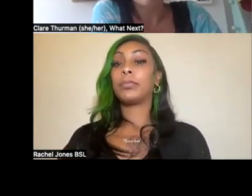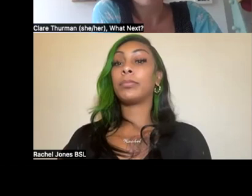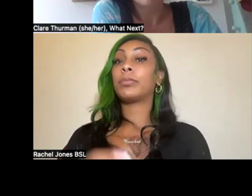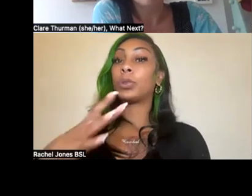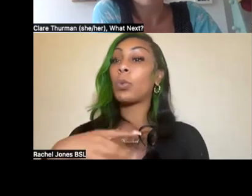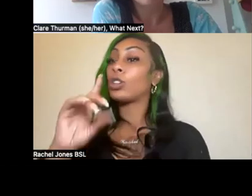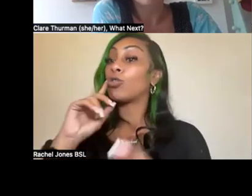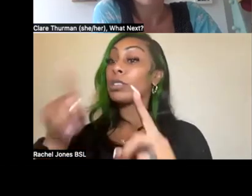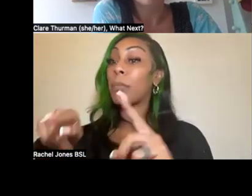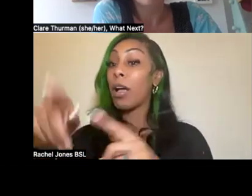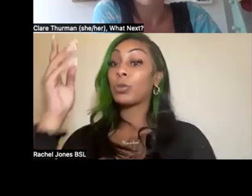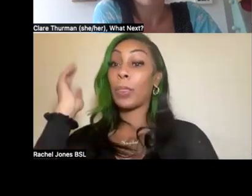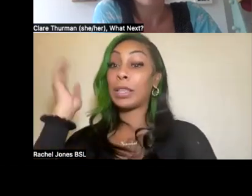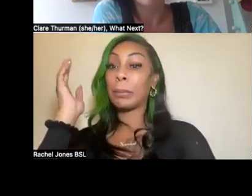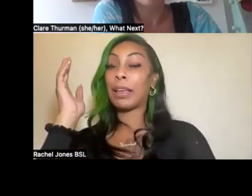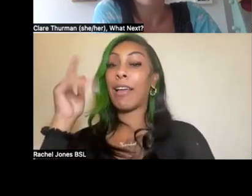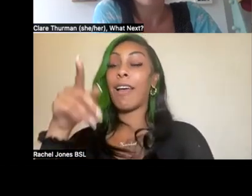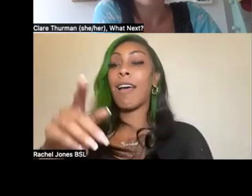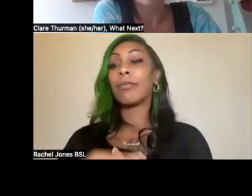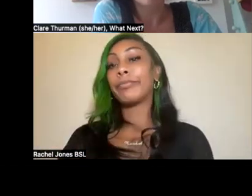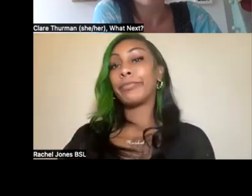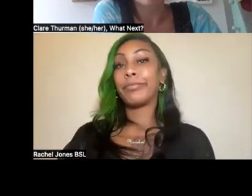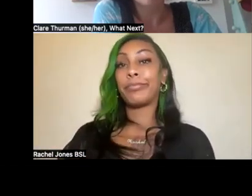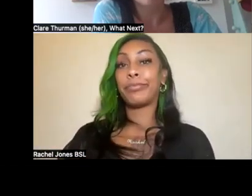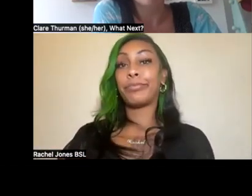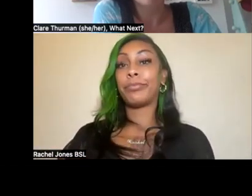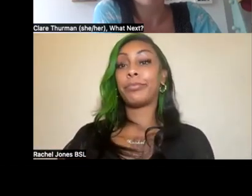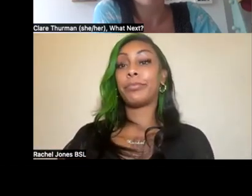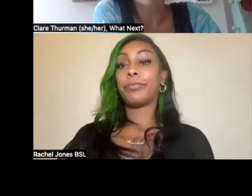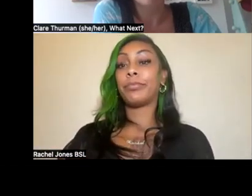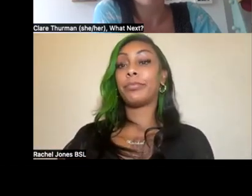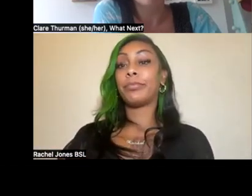that we heard earlier? If there is, please feel free to